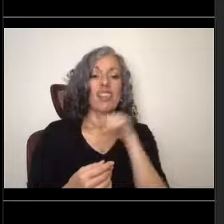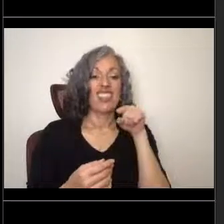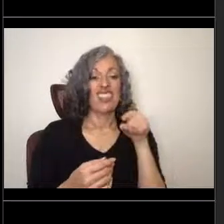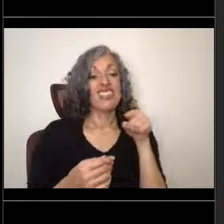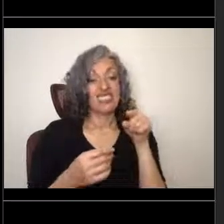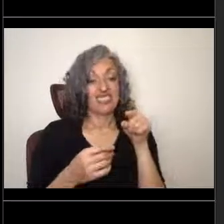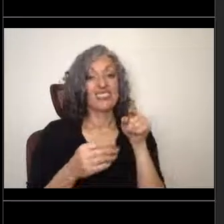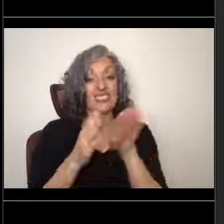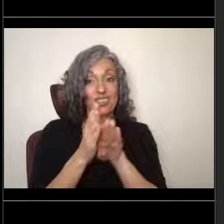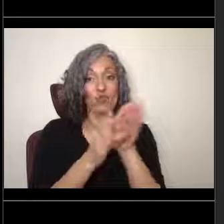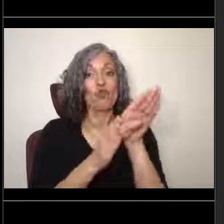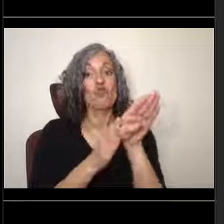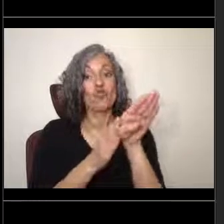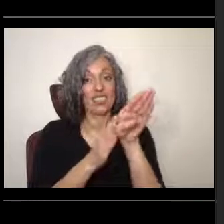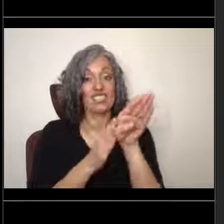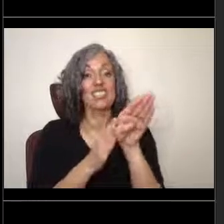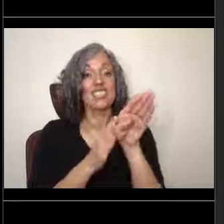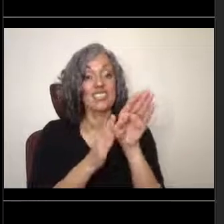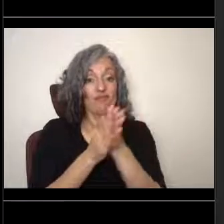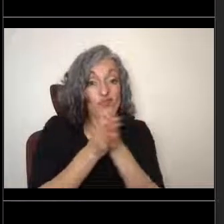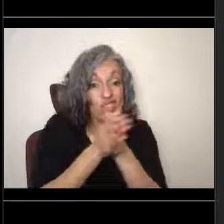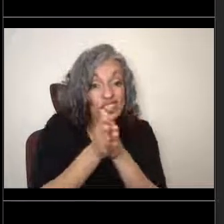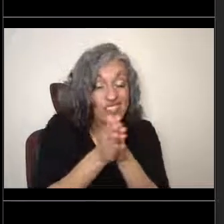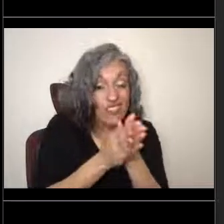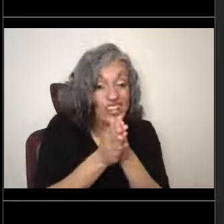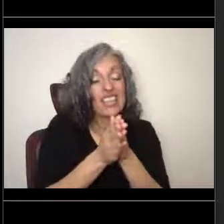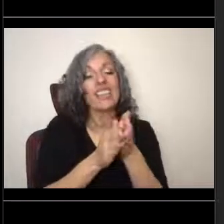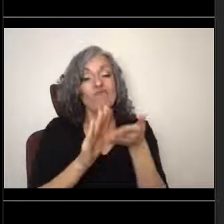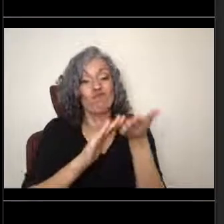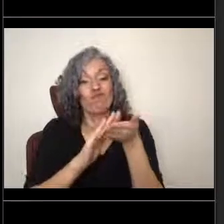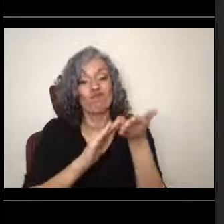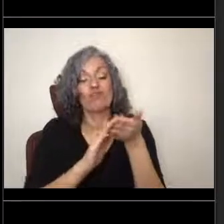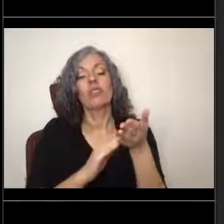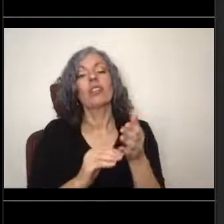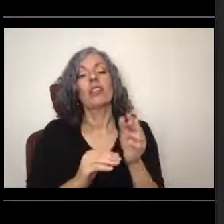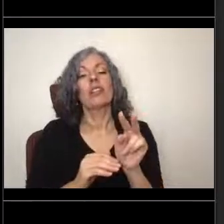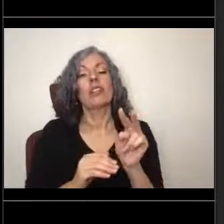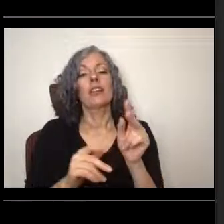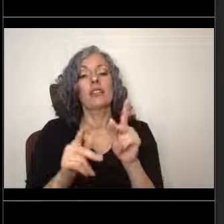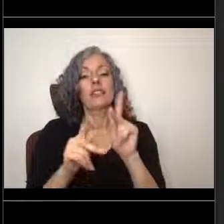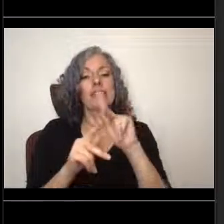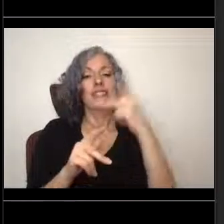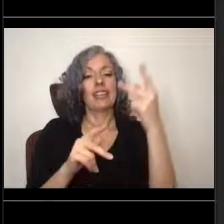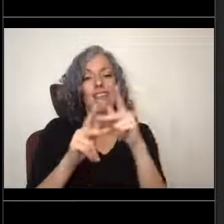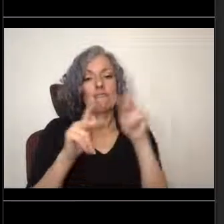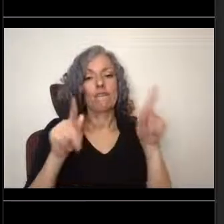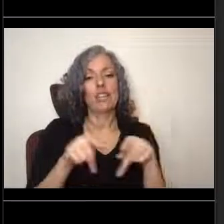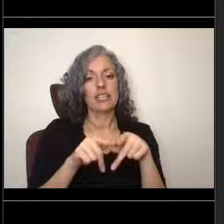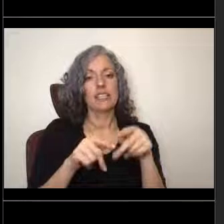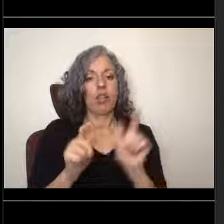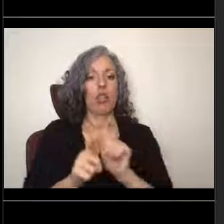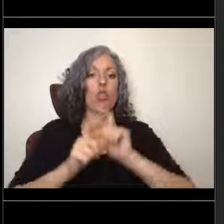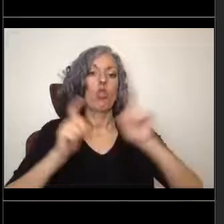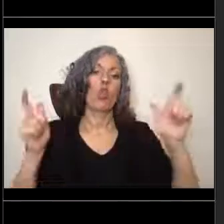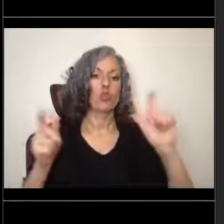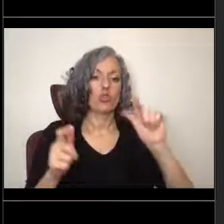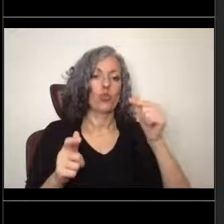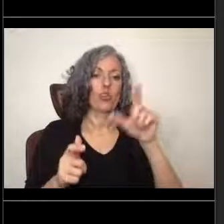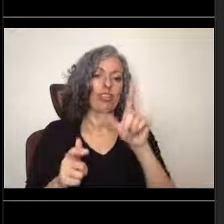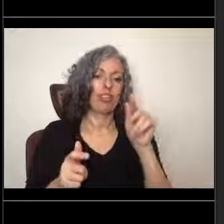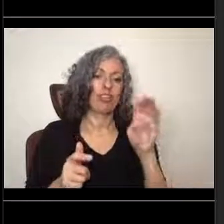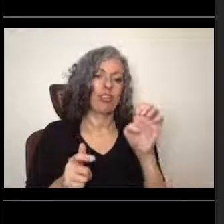connectivity, reduced vehicle miles traveled in the city, and is part of the second implementation phase of the larger Greenway project. Next